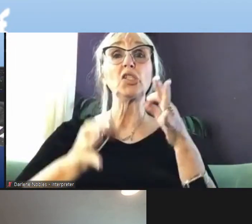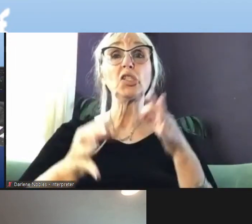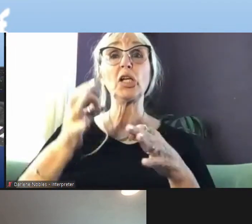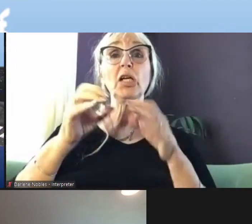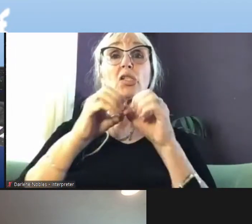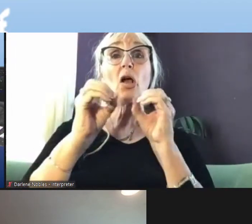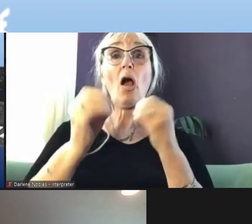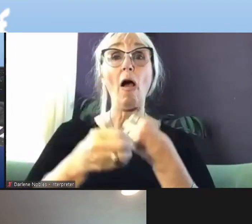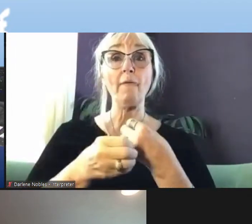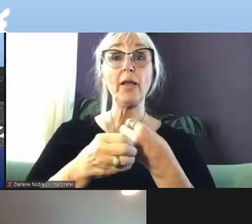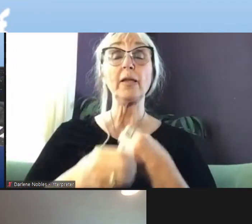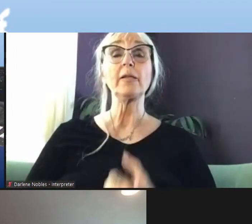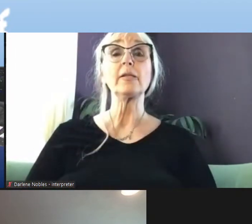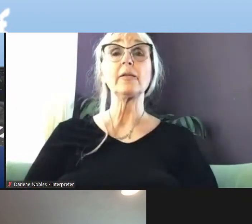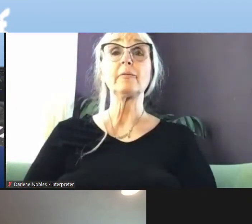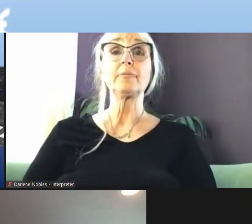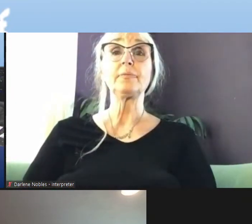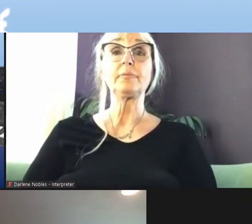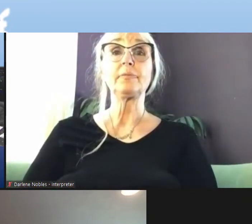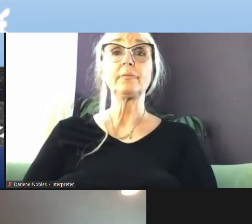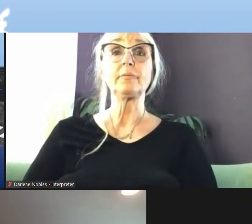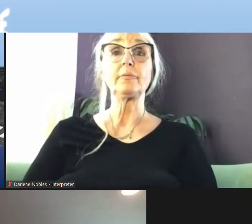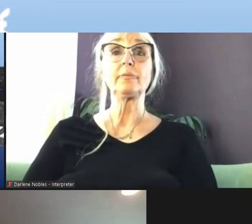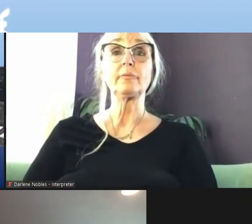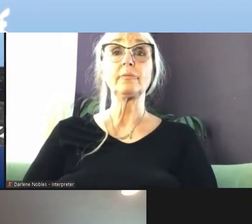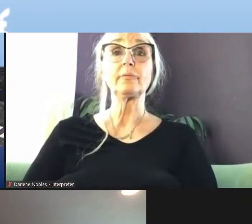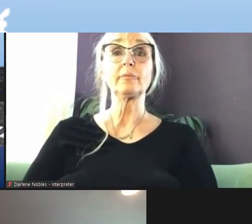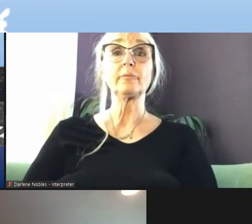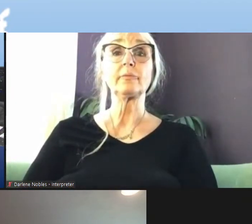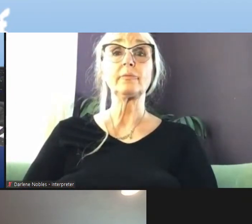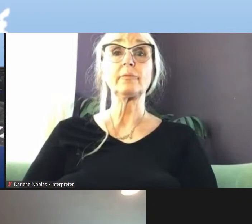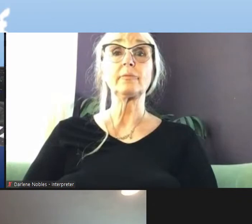you know, put them on the